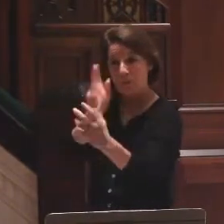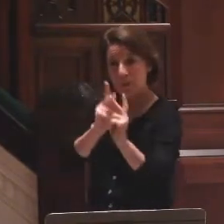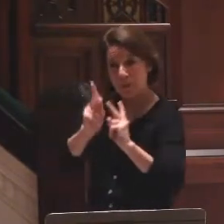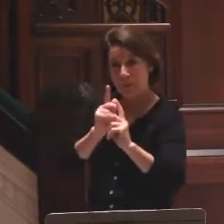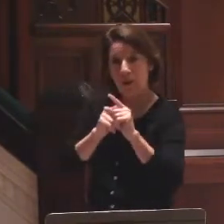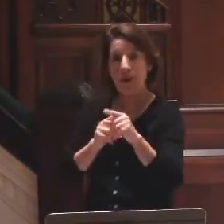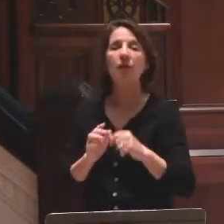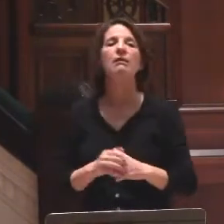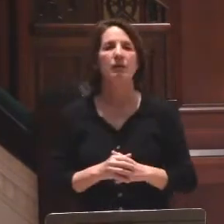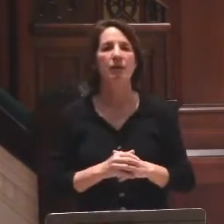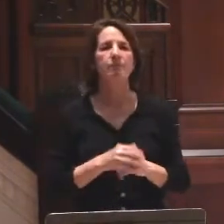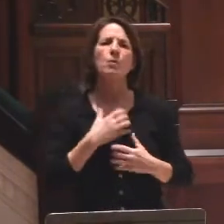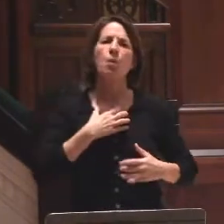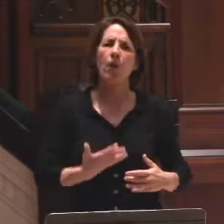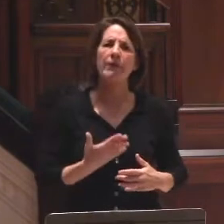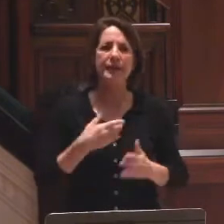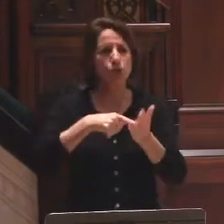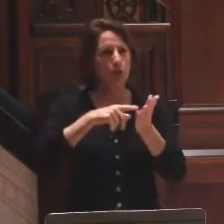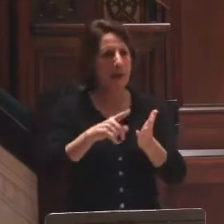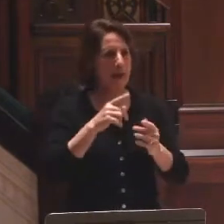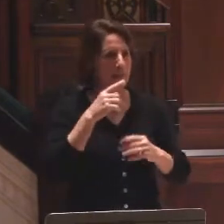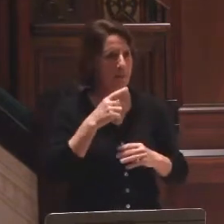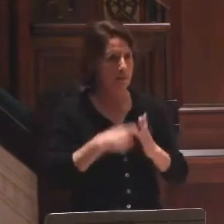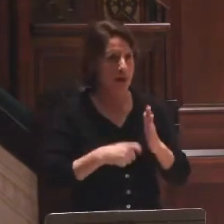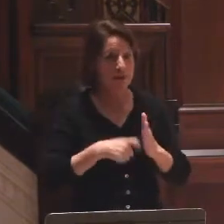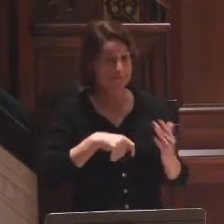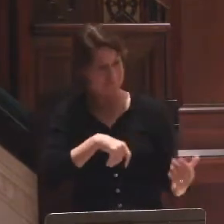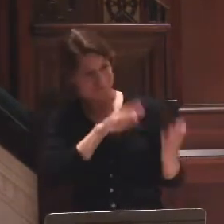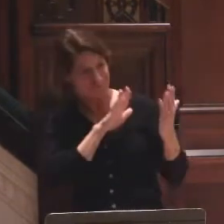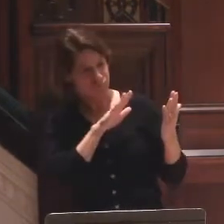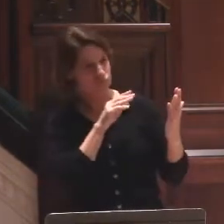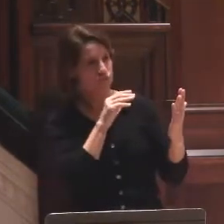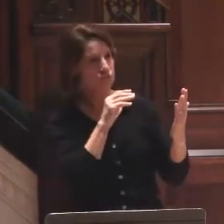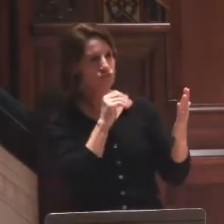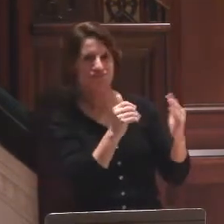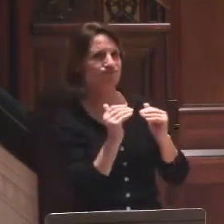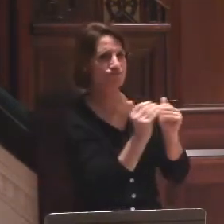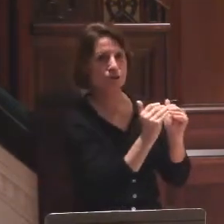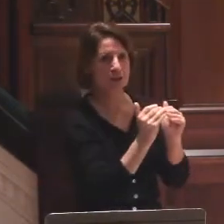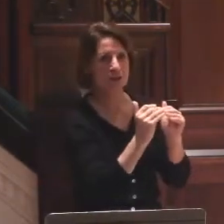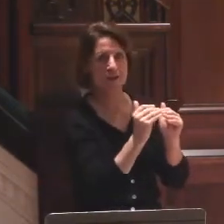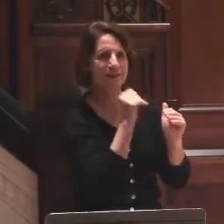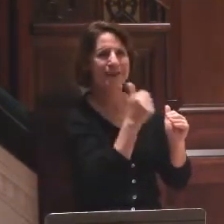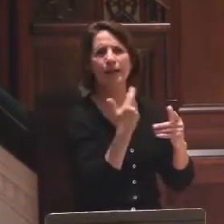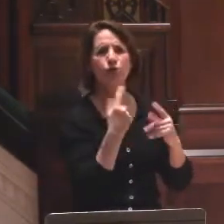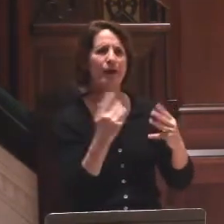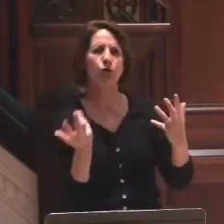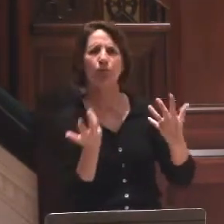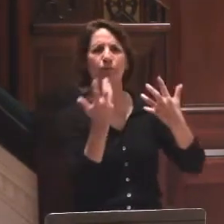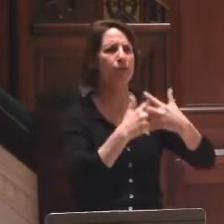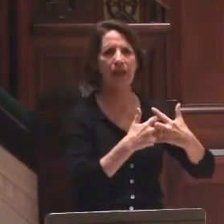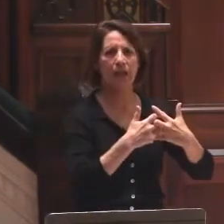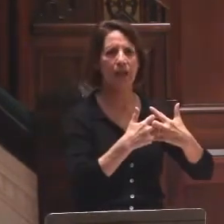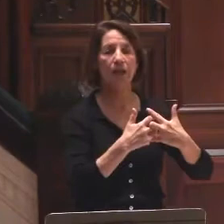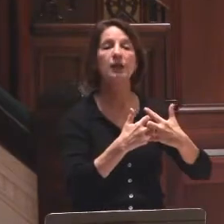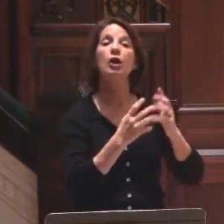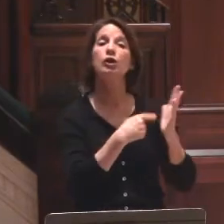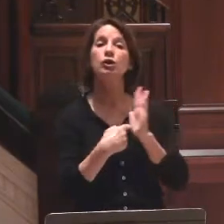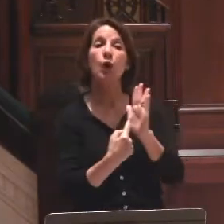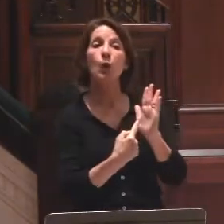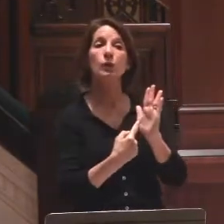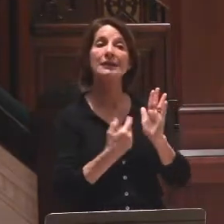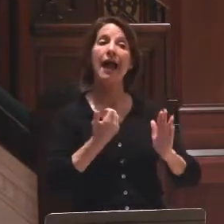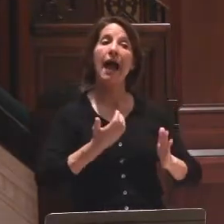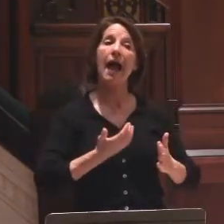to pay the price. He confronts injustice rather than trying to be popular and fit in. He shows us a healthy masculinity.